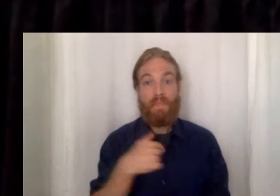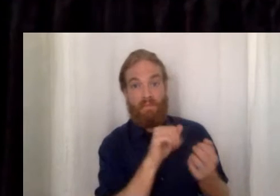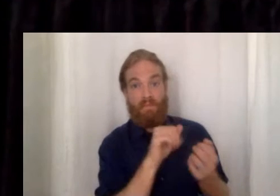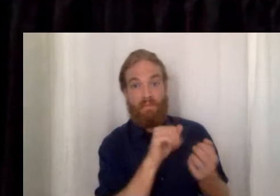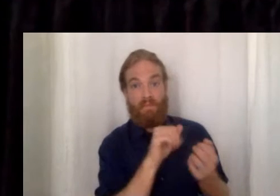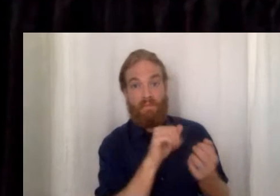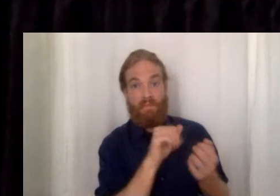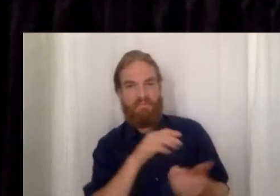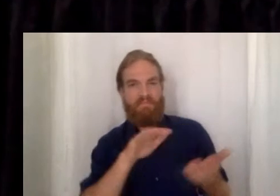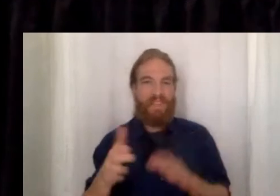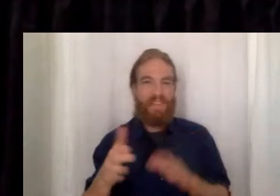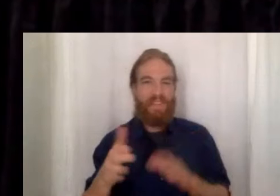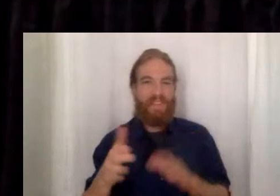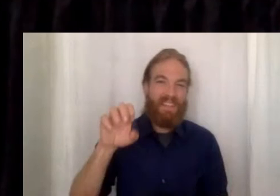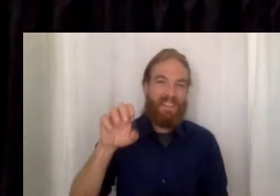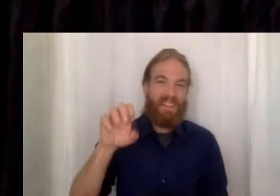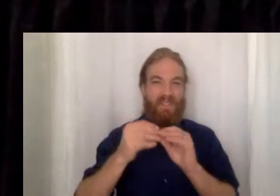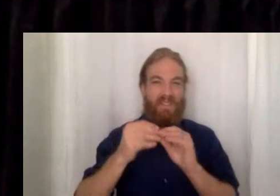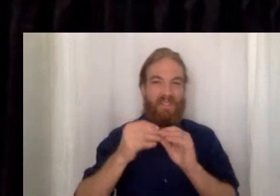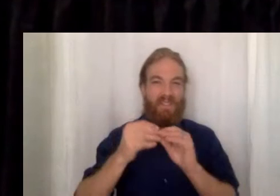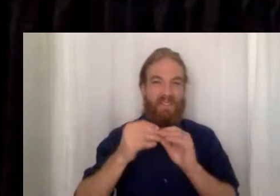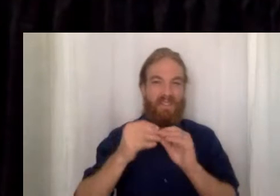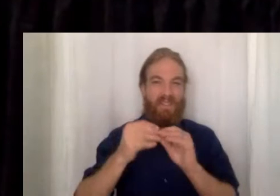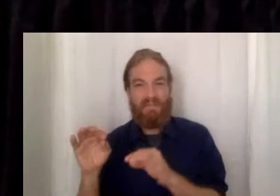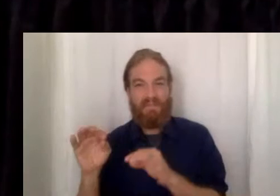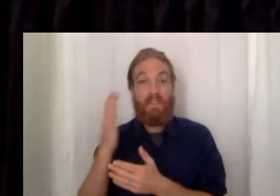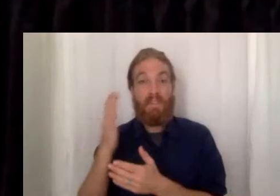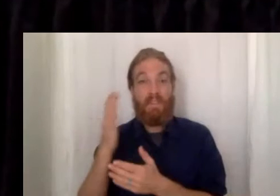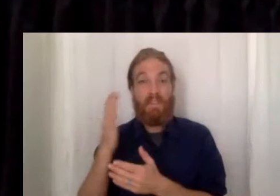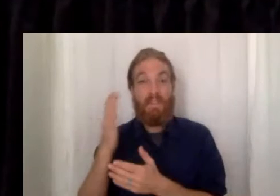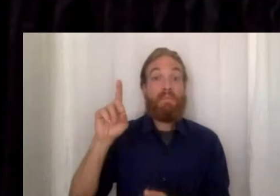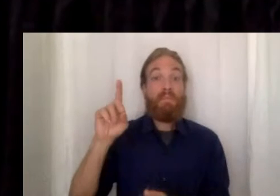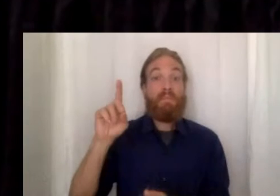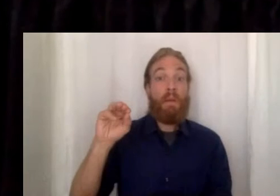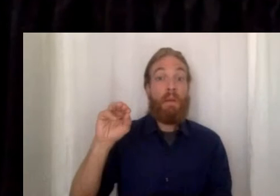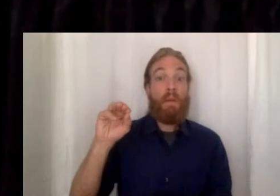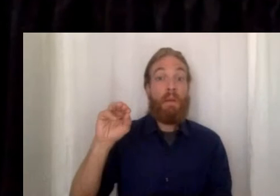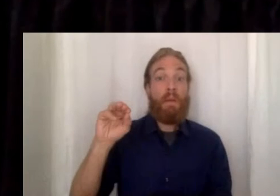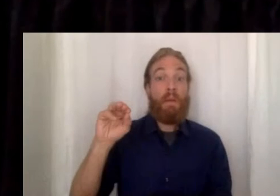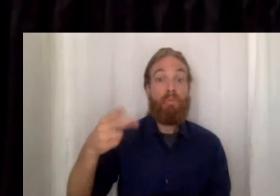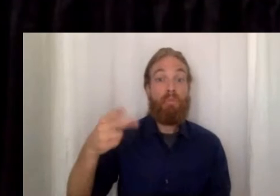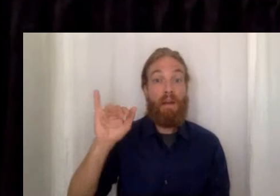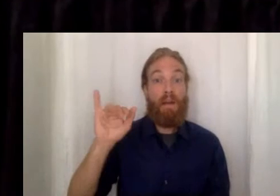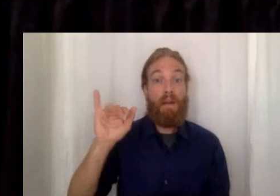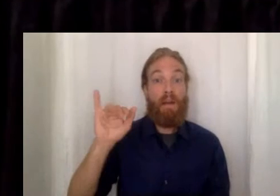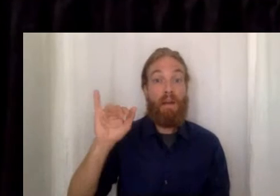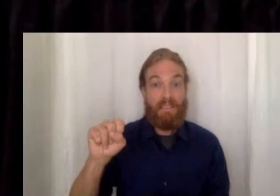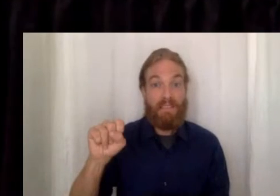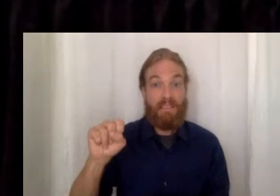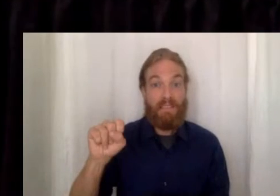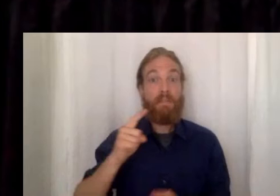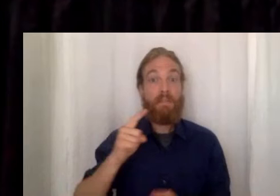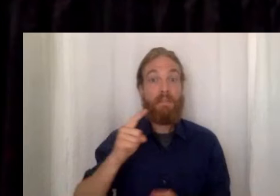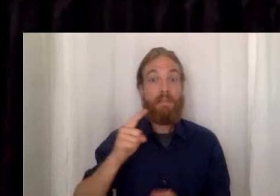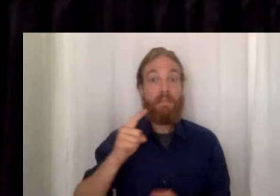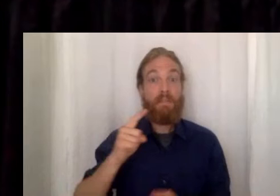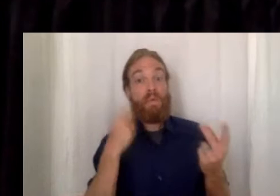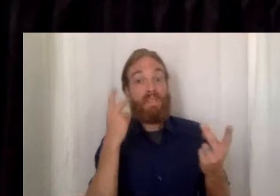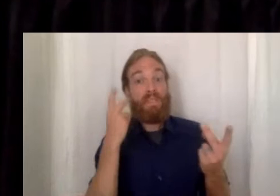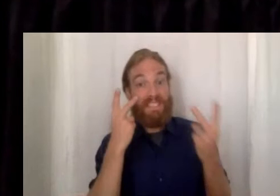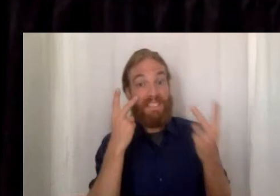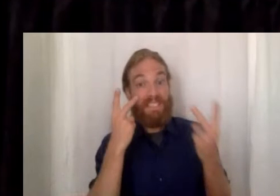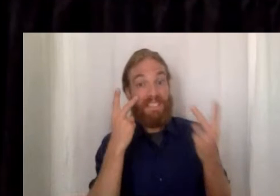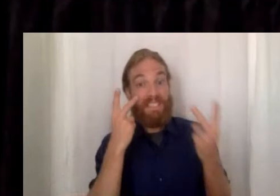of what we're seeing in the community. Take it away, Funny. Hello and good morning. Can you hear me? Yes. Yeah.